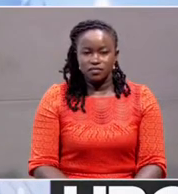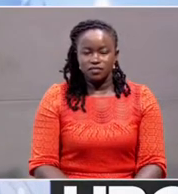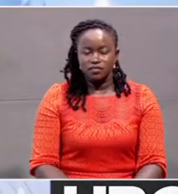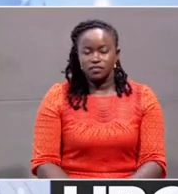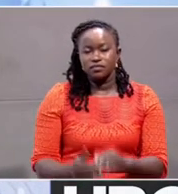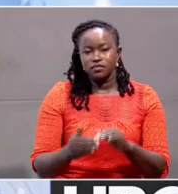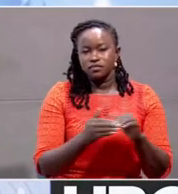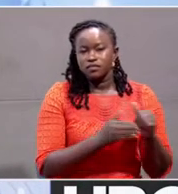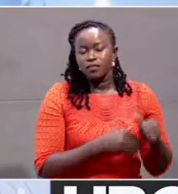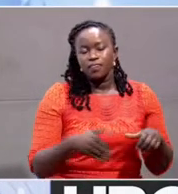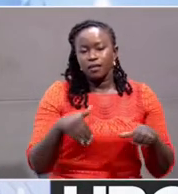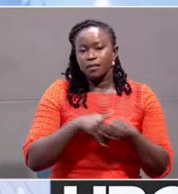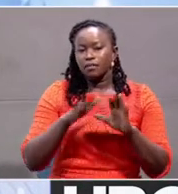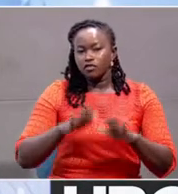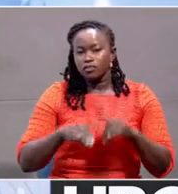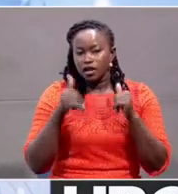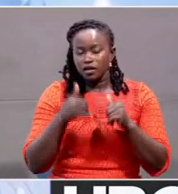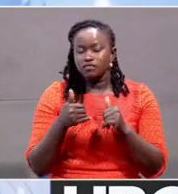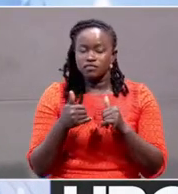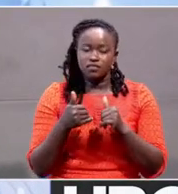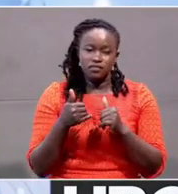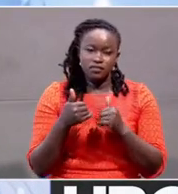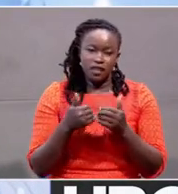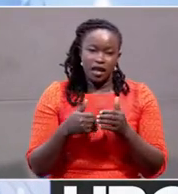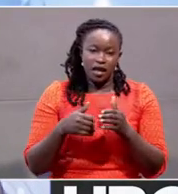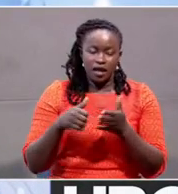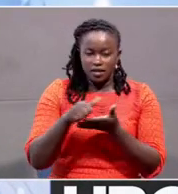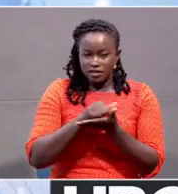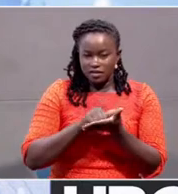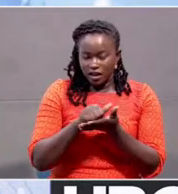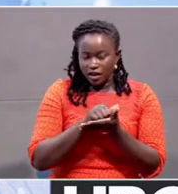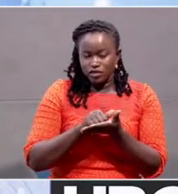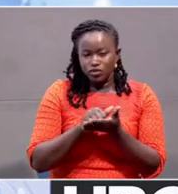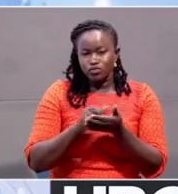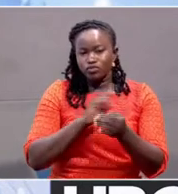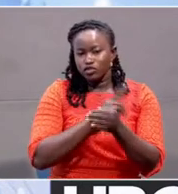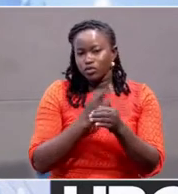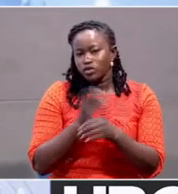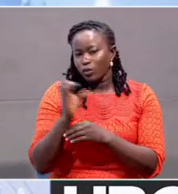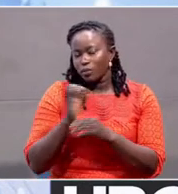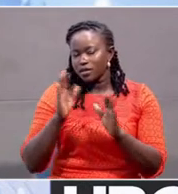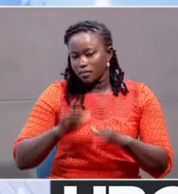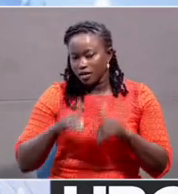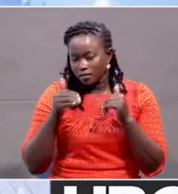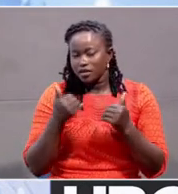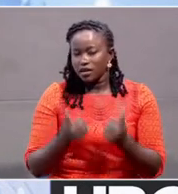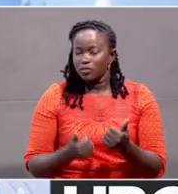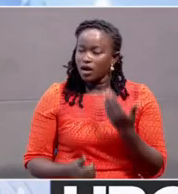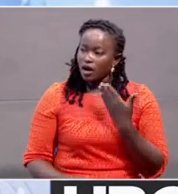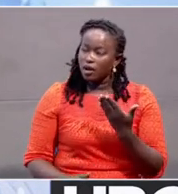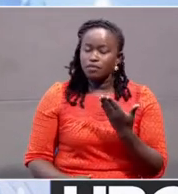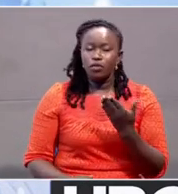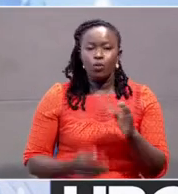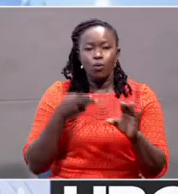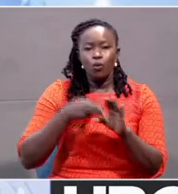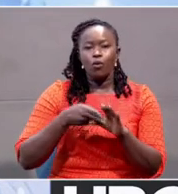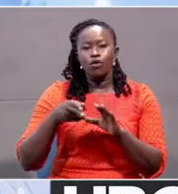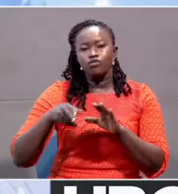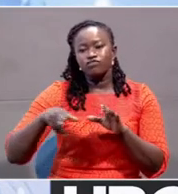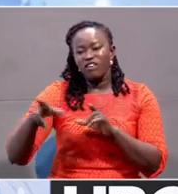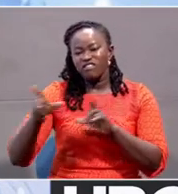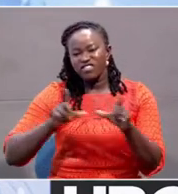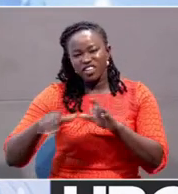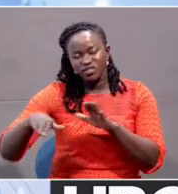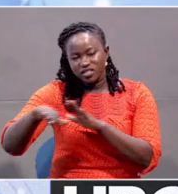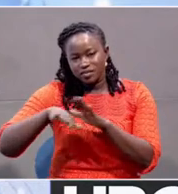In more news, legislators from the Budget and the Natural Resources Committees of Parliament are currently in the oil fields in the Alberta and Graben to